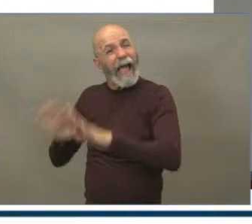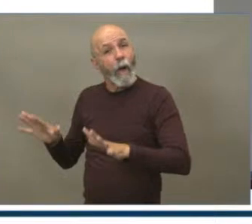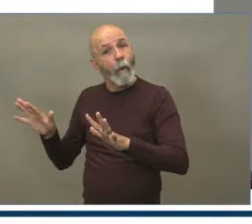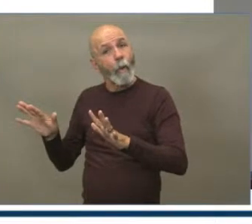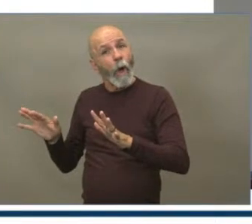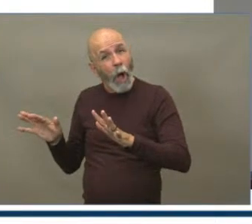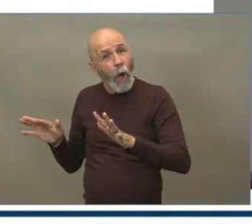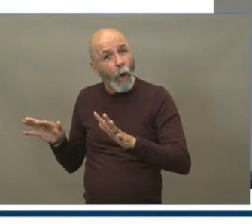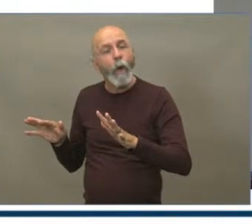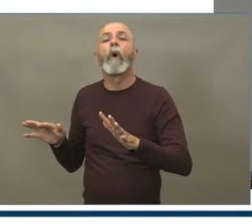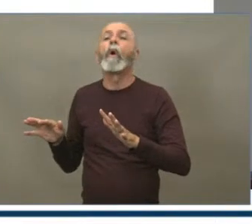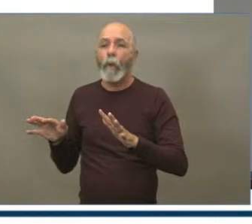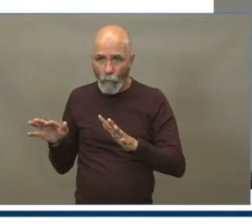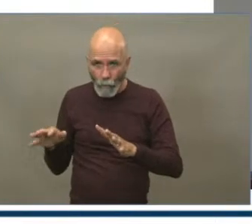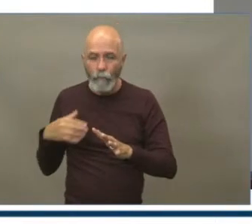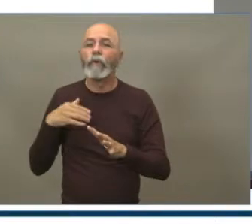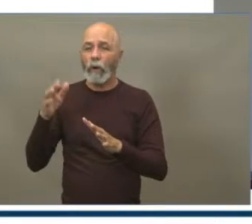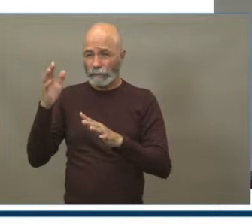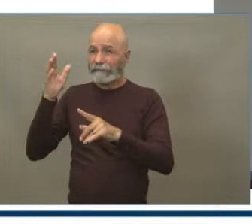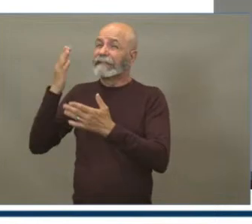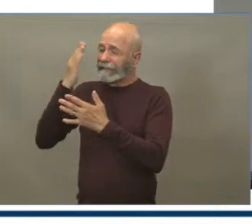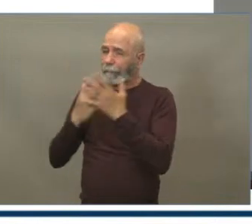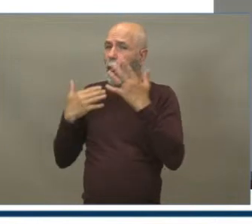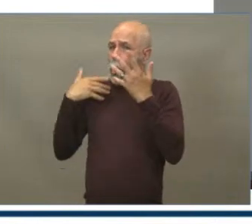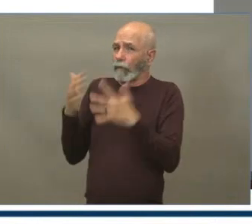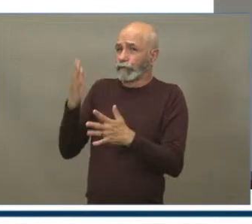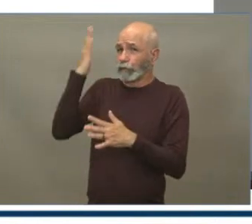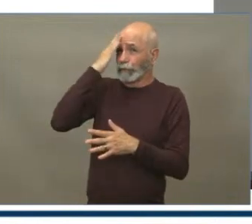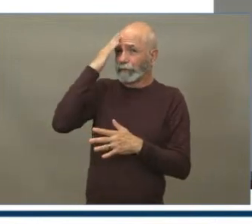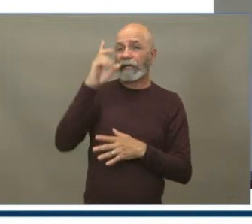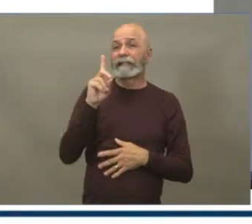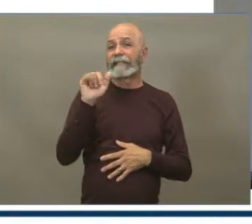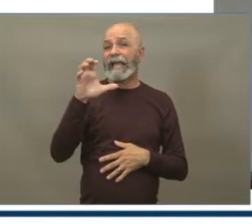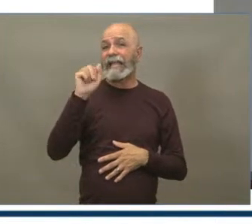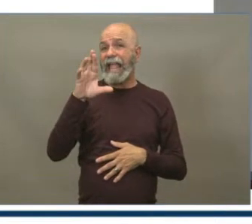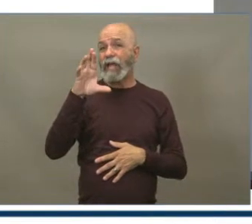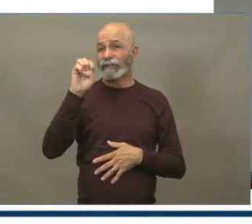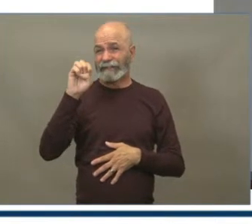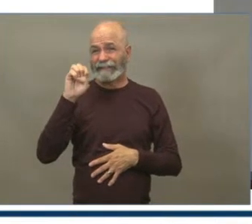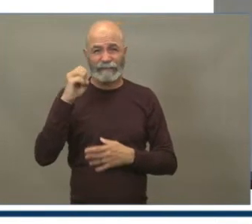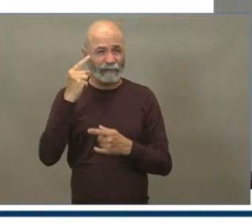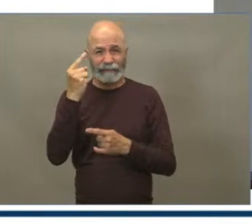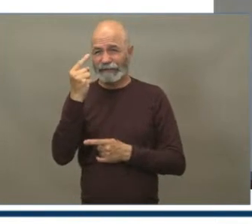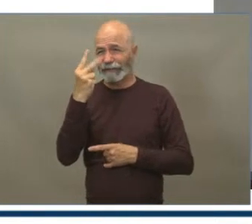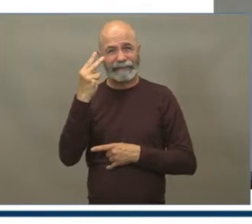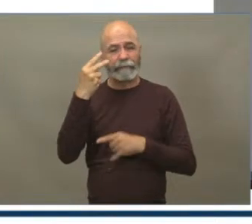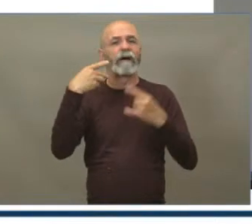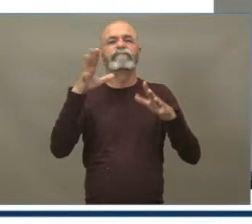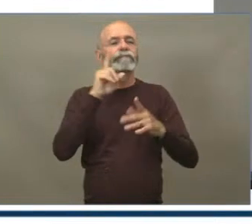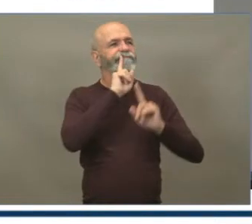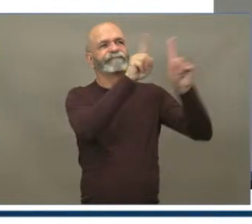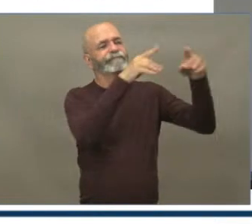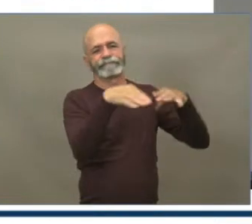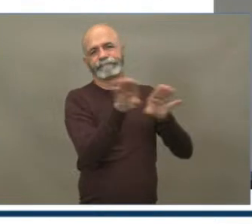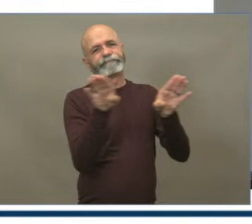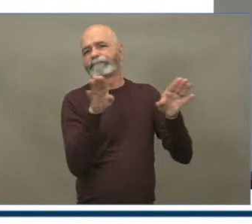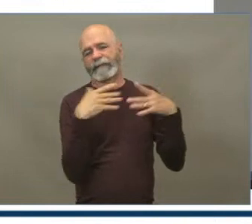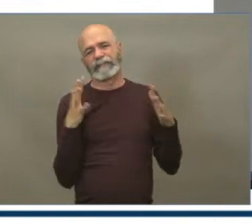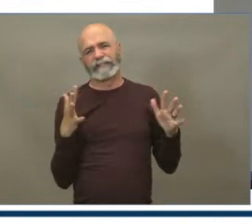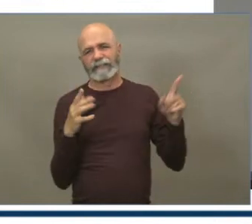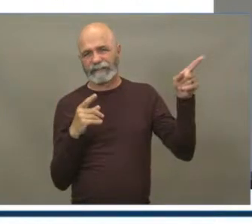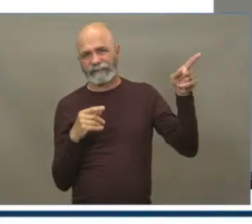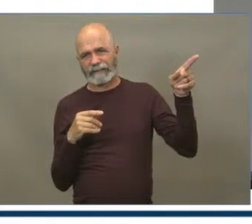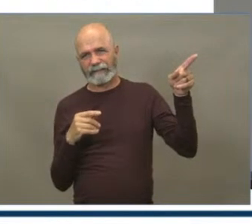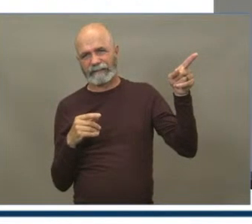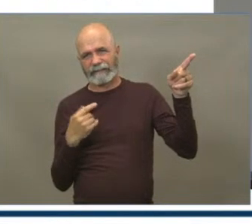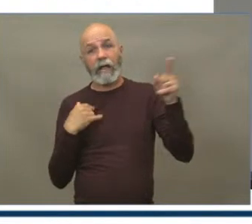got a couple of daycares that we've actually closed down, the appropriate response. In terms of access to testing, when you have cases and contacts,